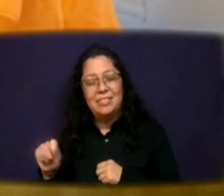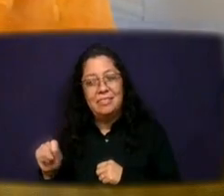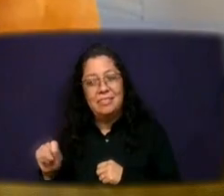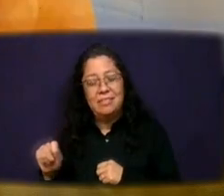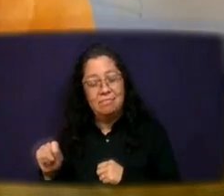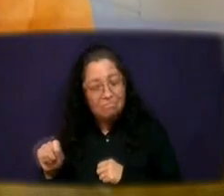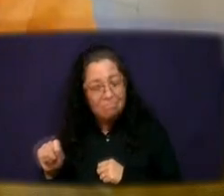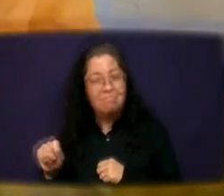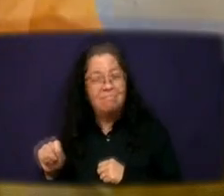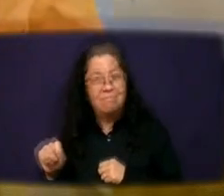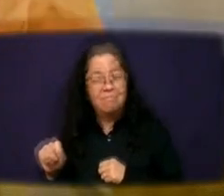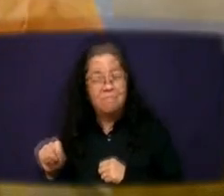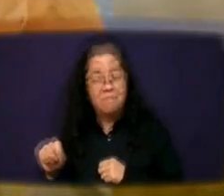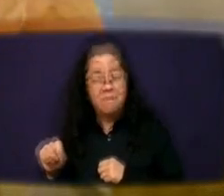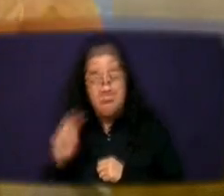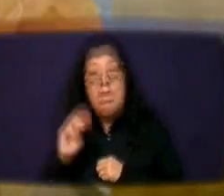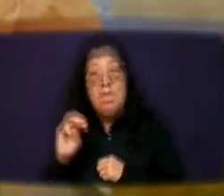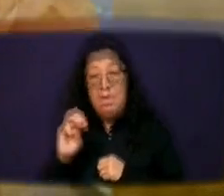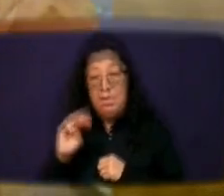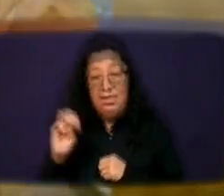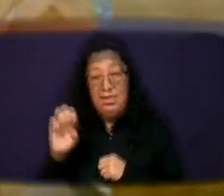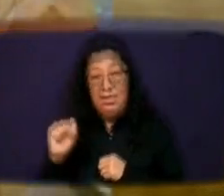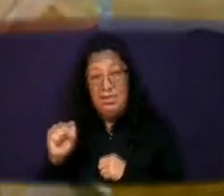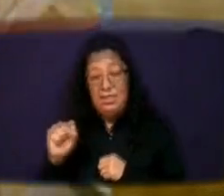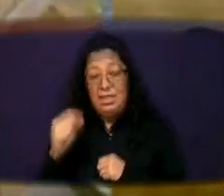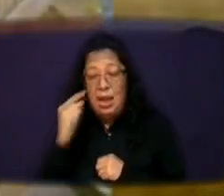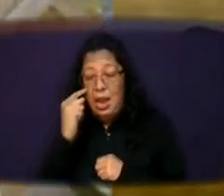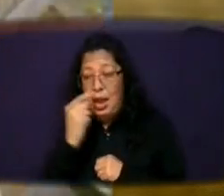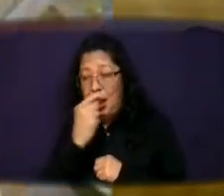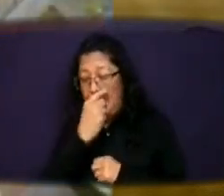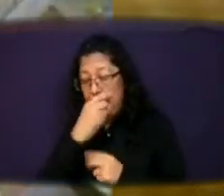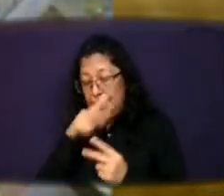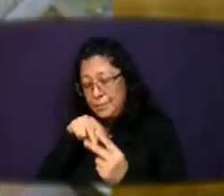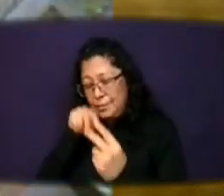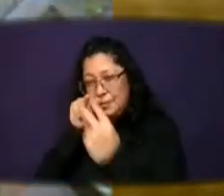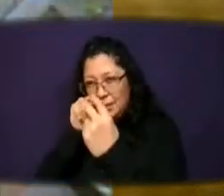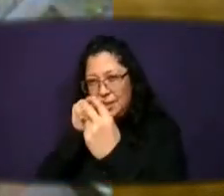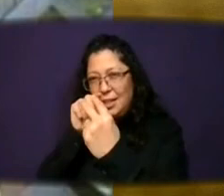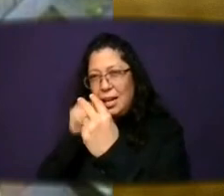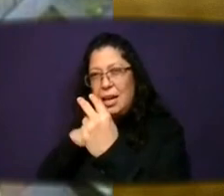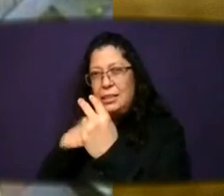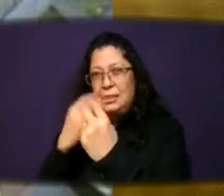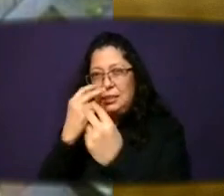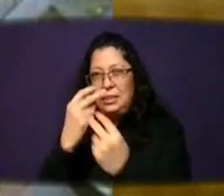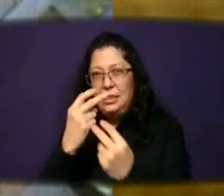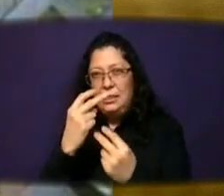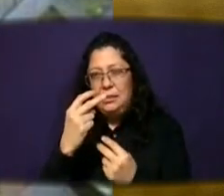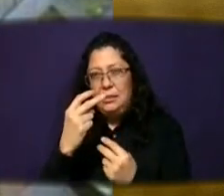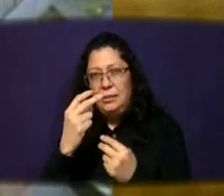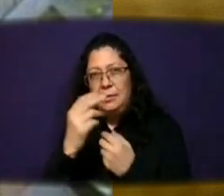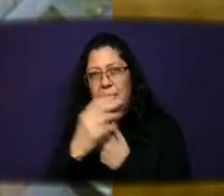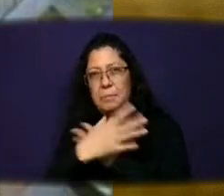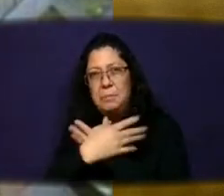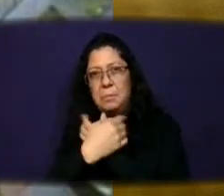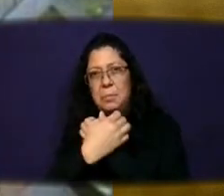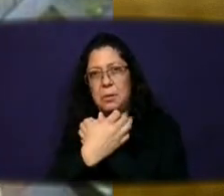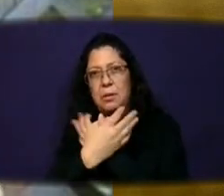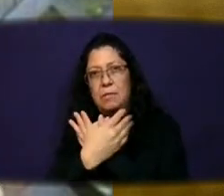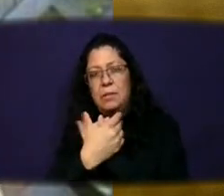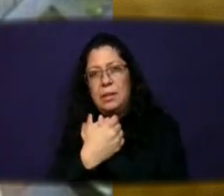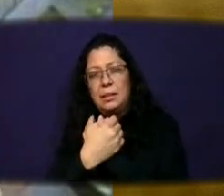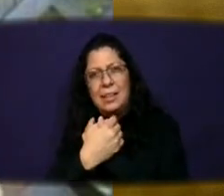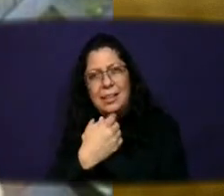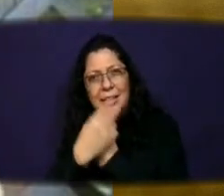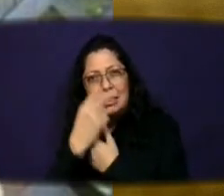In Mimi's eyes, I see the butterfly. I